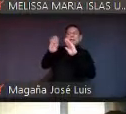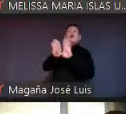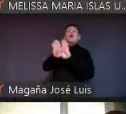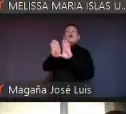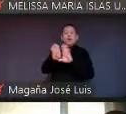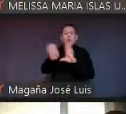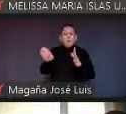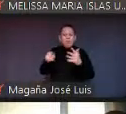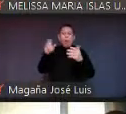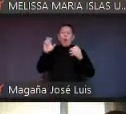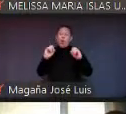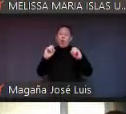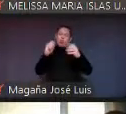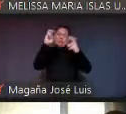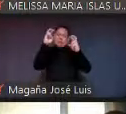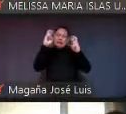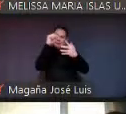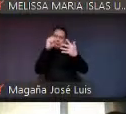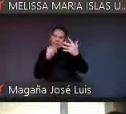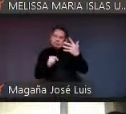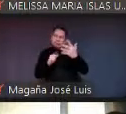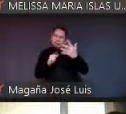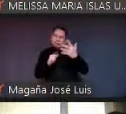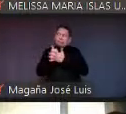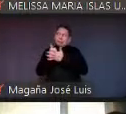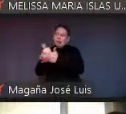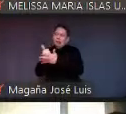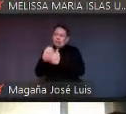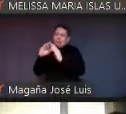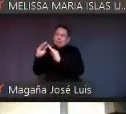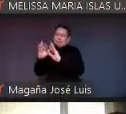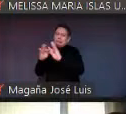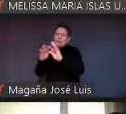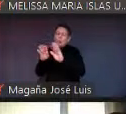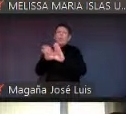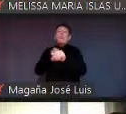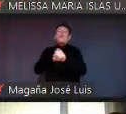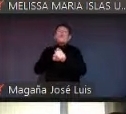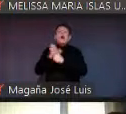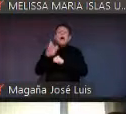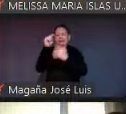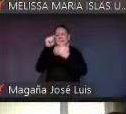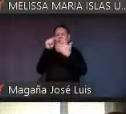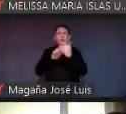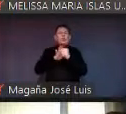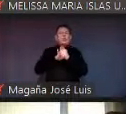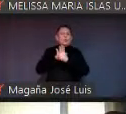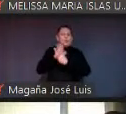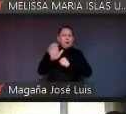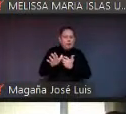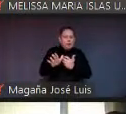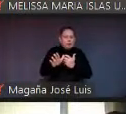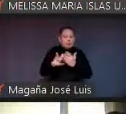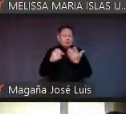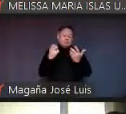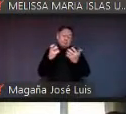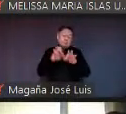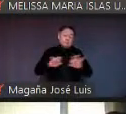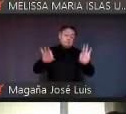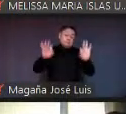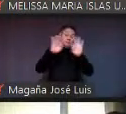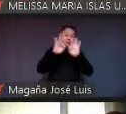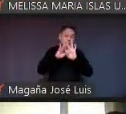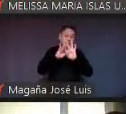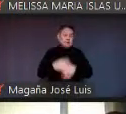broad breadth of medicine. We need holistic practitioners going beyond the scientific basis of disease